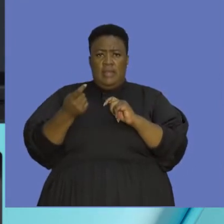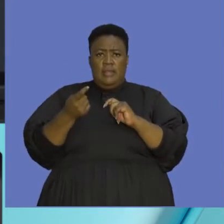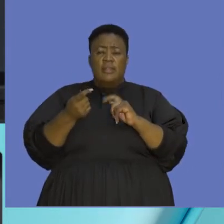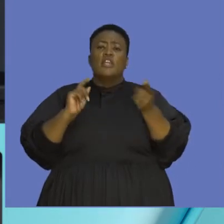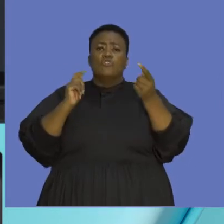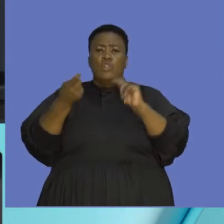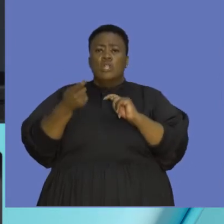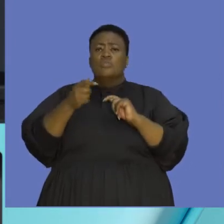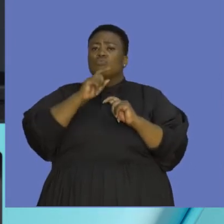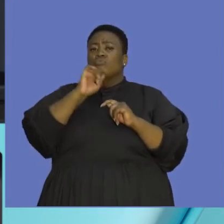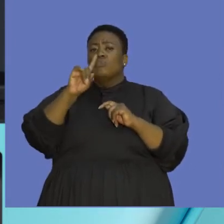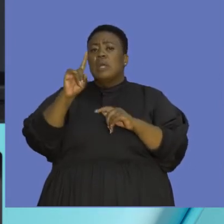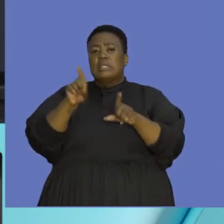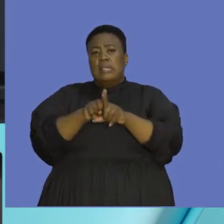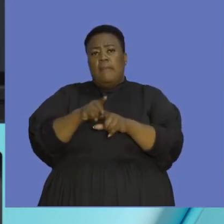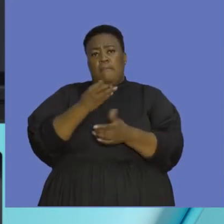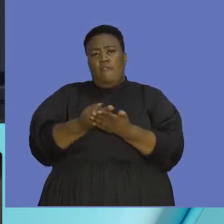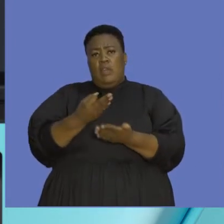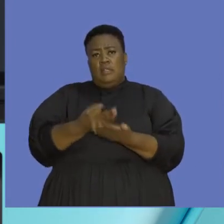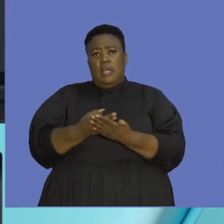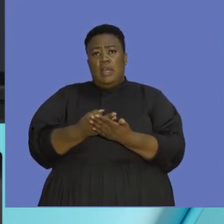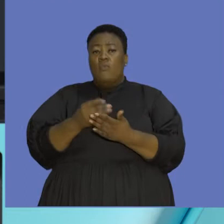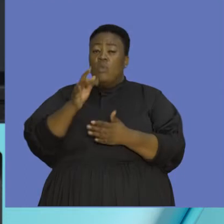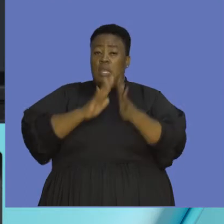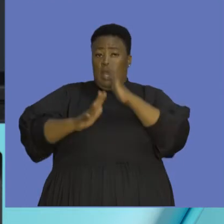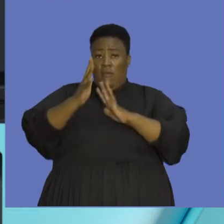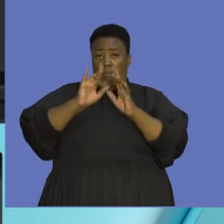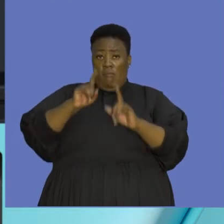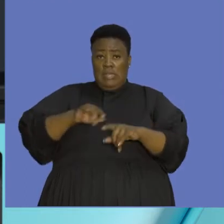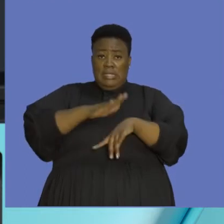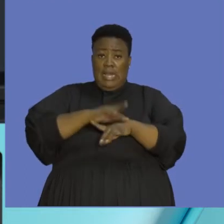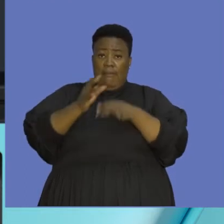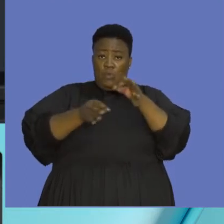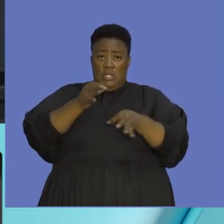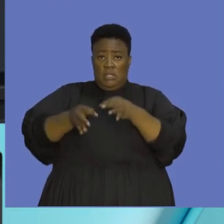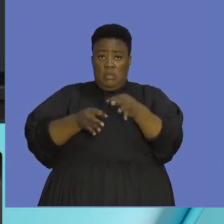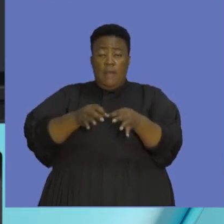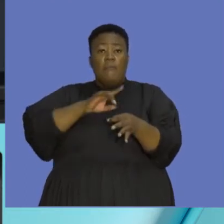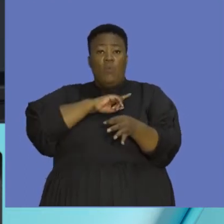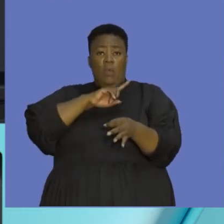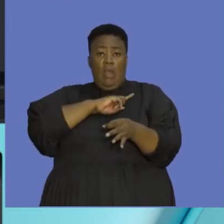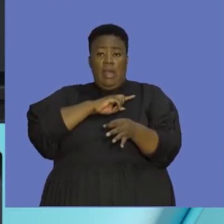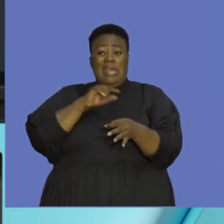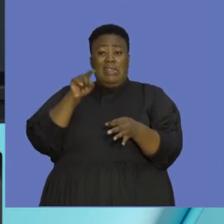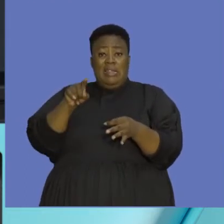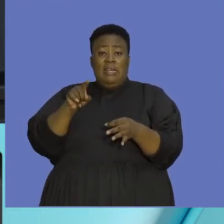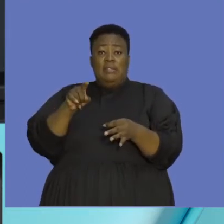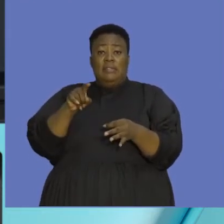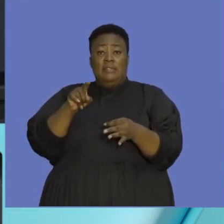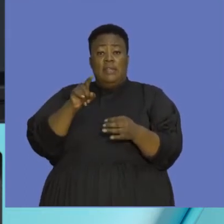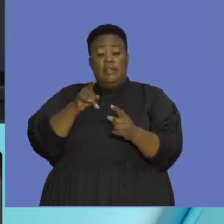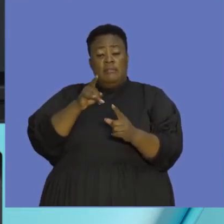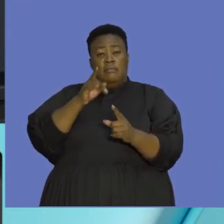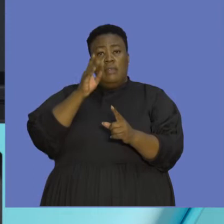the same factor. We need to be careful when we describe this. Because it's directly